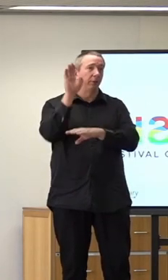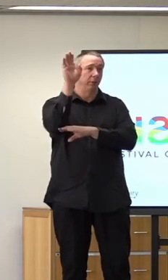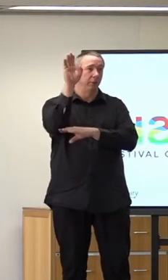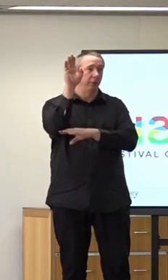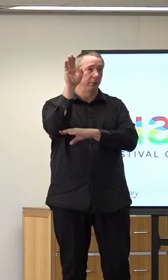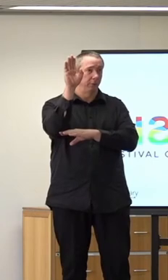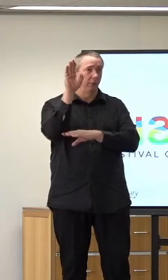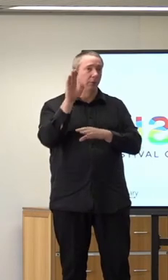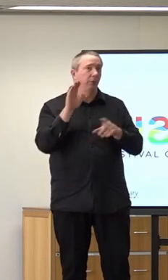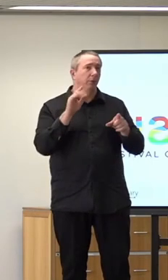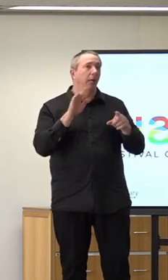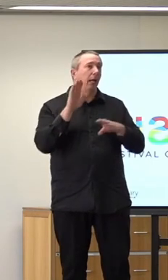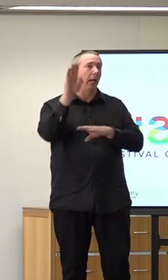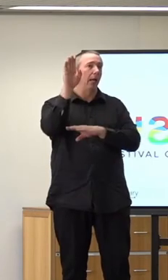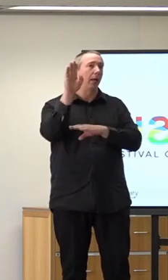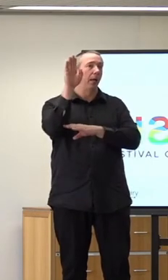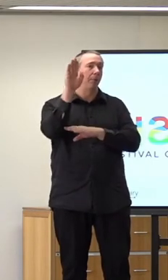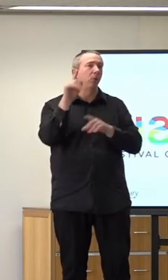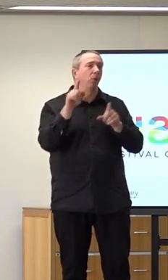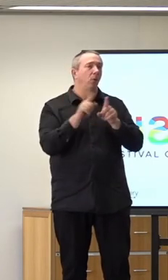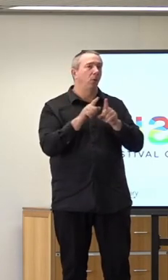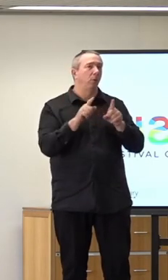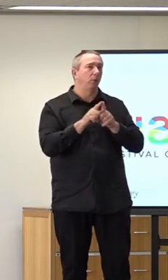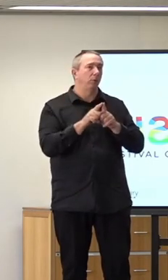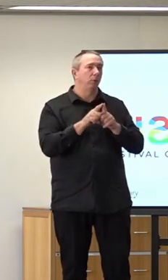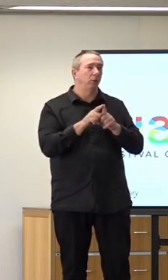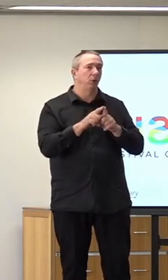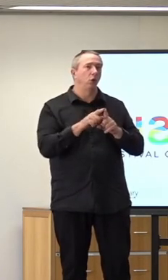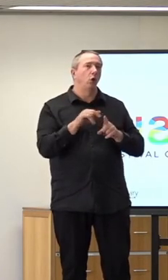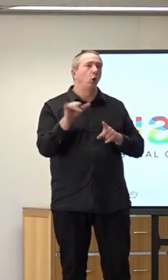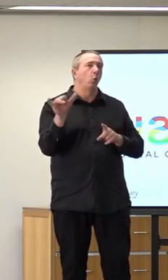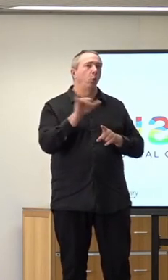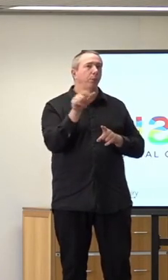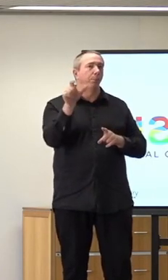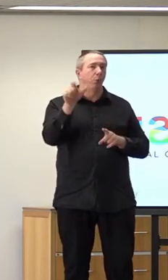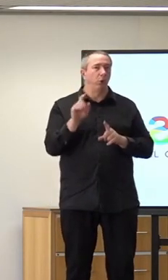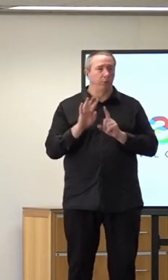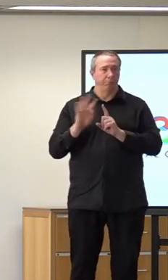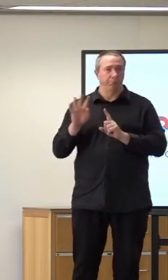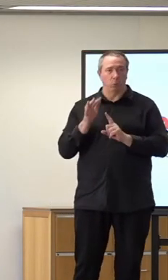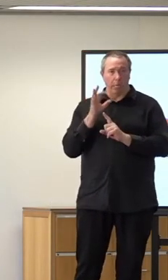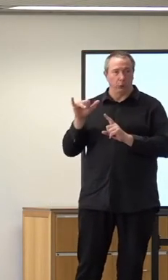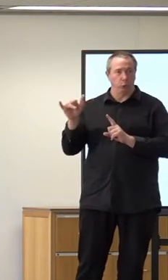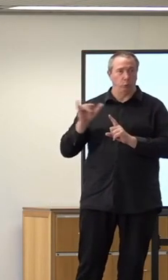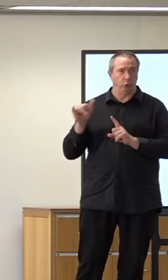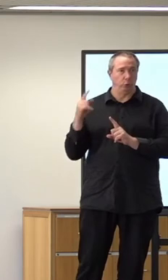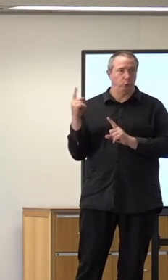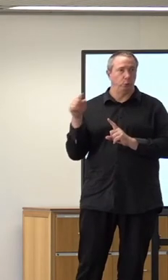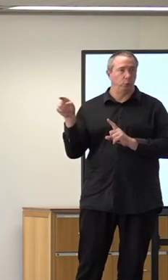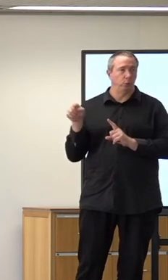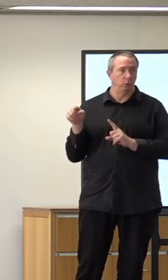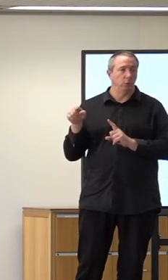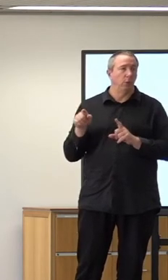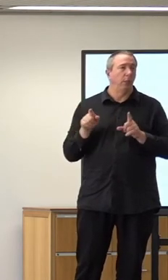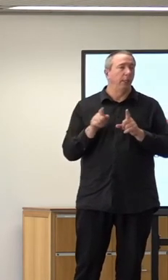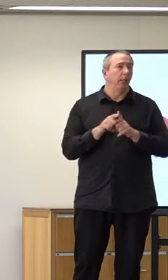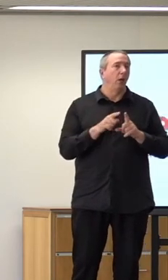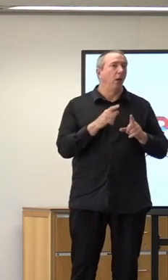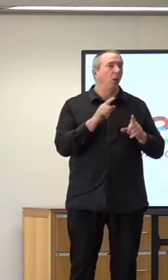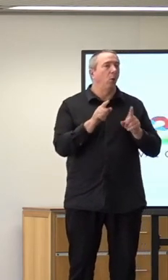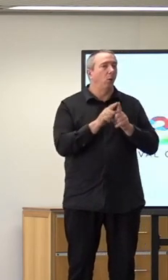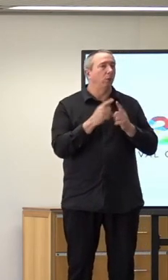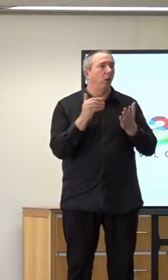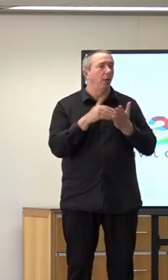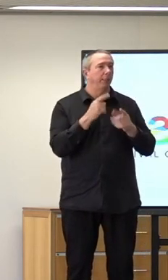if you'd like to put your hands up and also say which panelist you are directing the question to. And if I can just say as